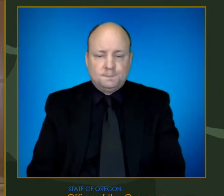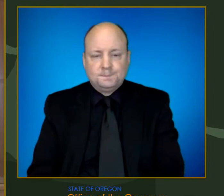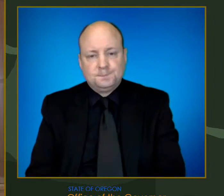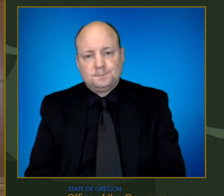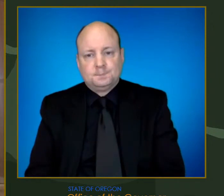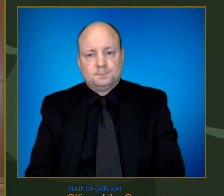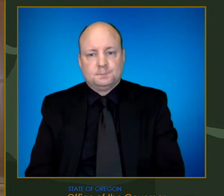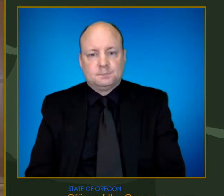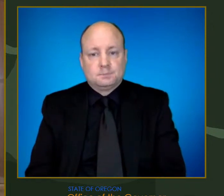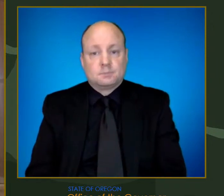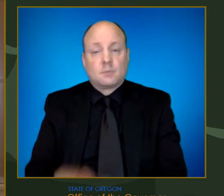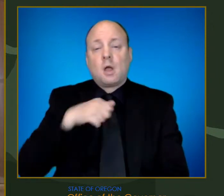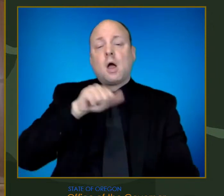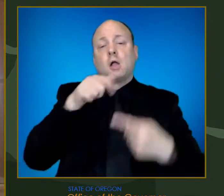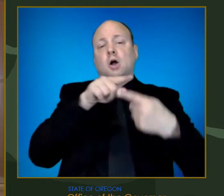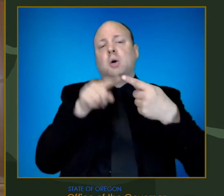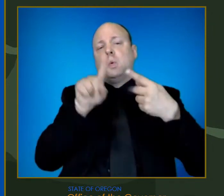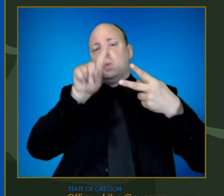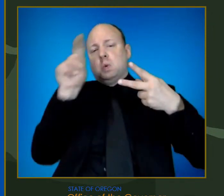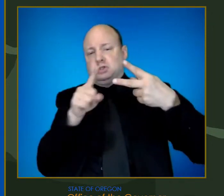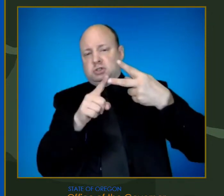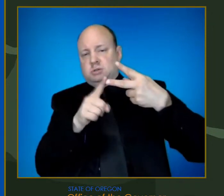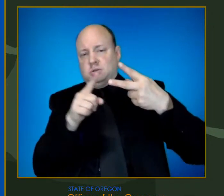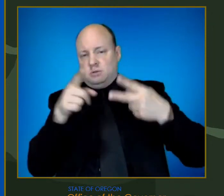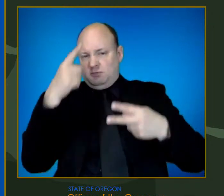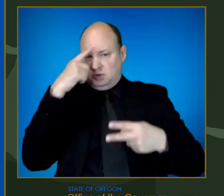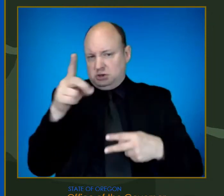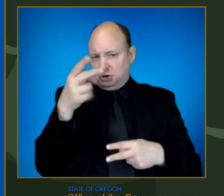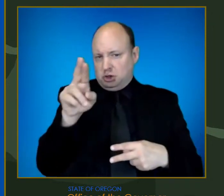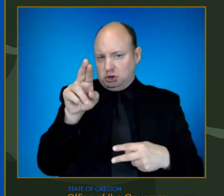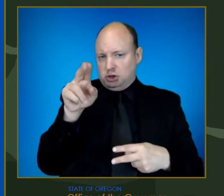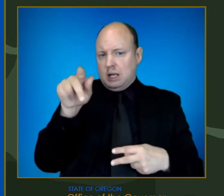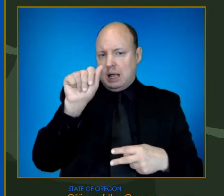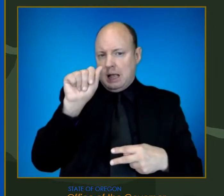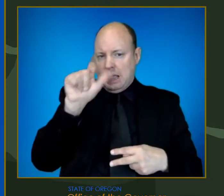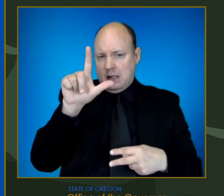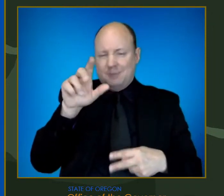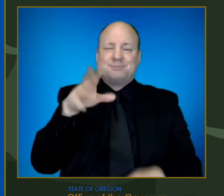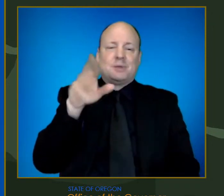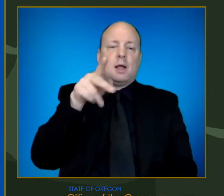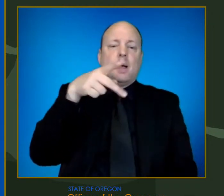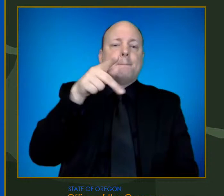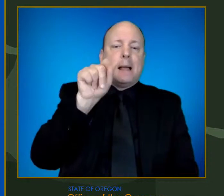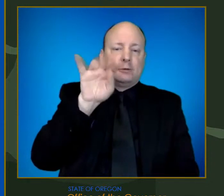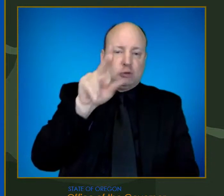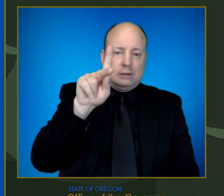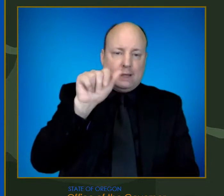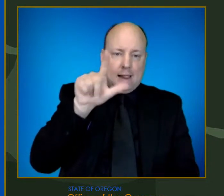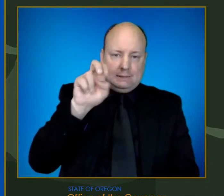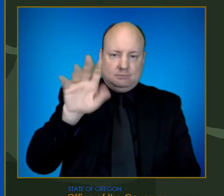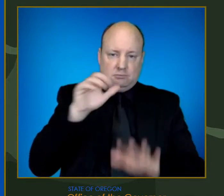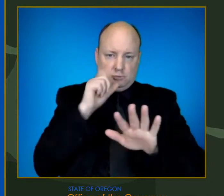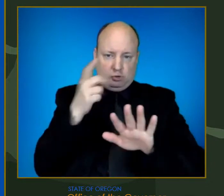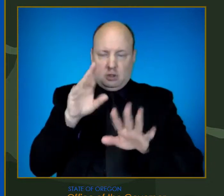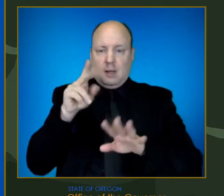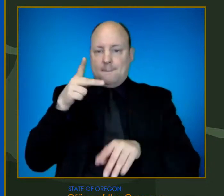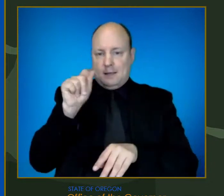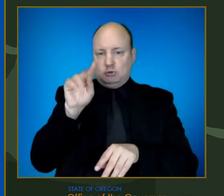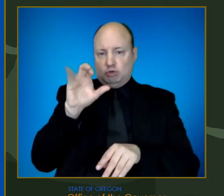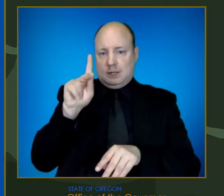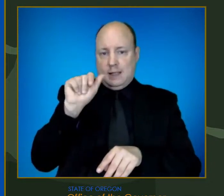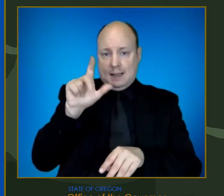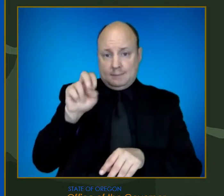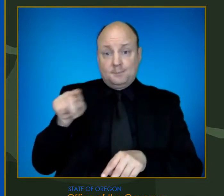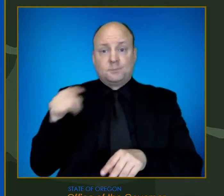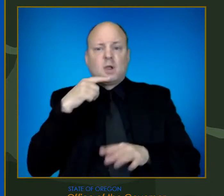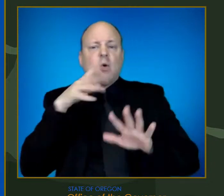Dr. Allen. Has there been a clear goal as to how many vaccines have been or will be, I guess, designated